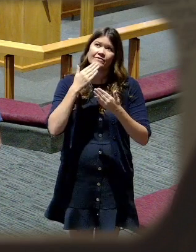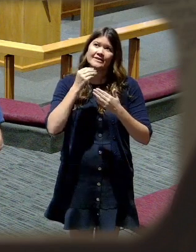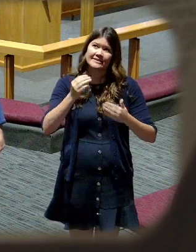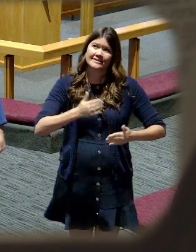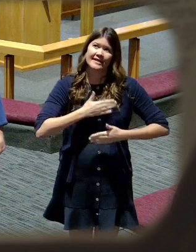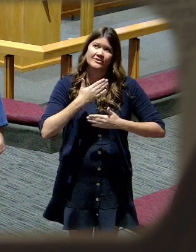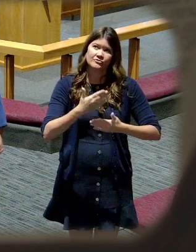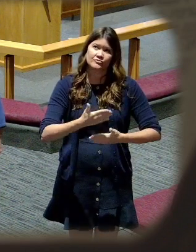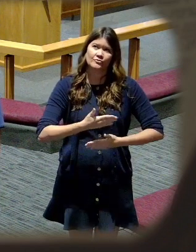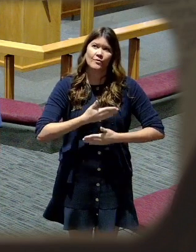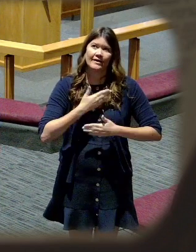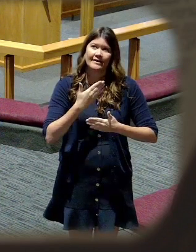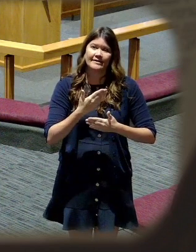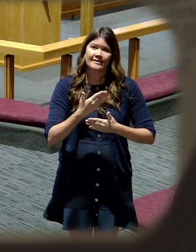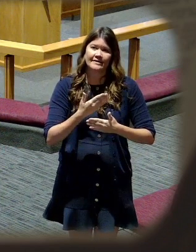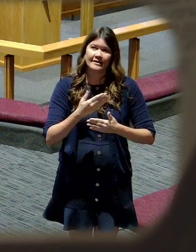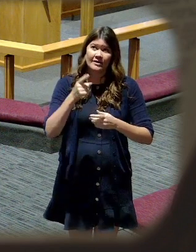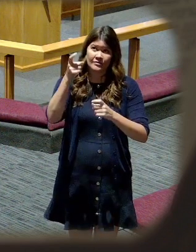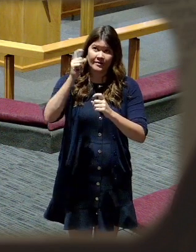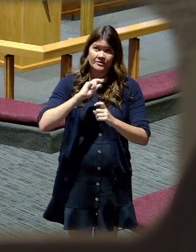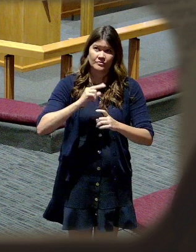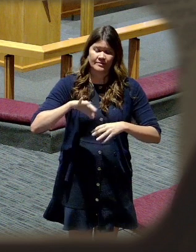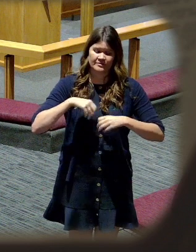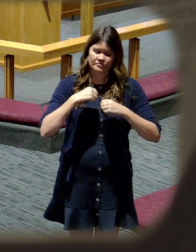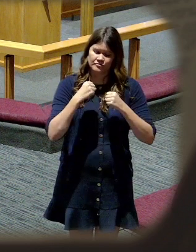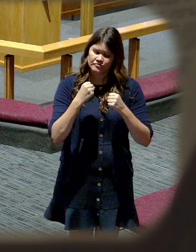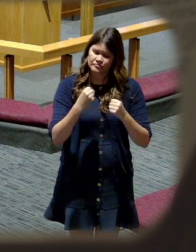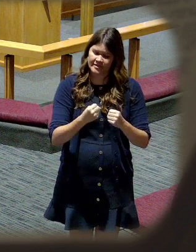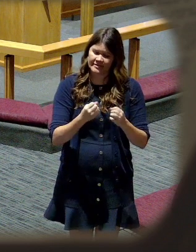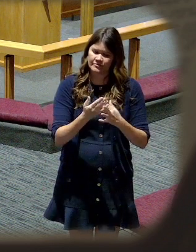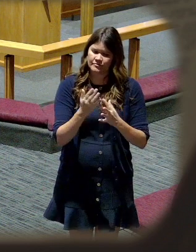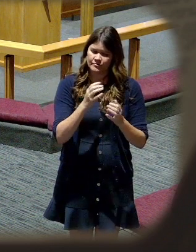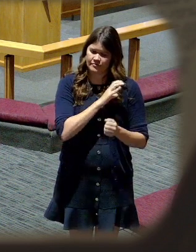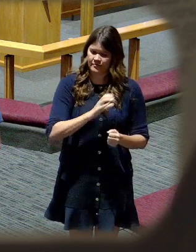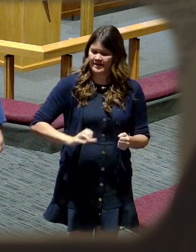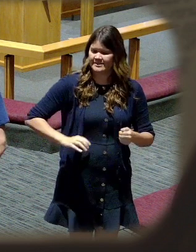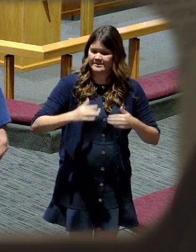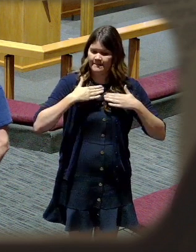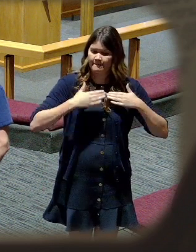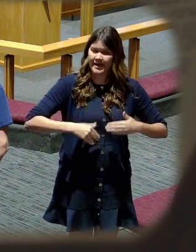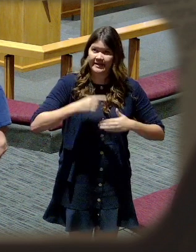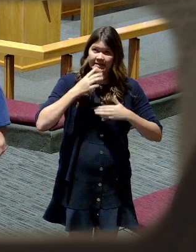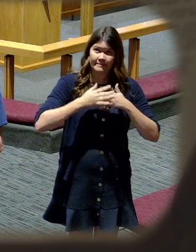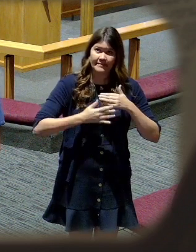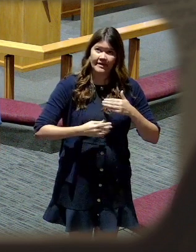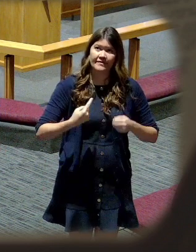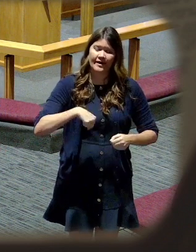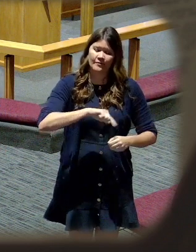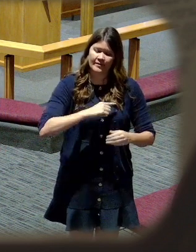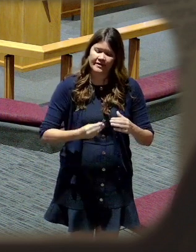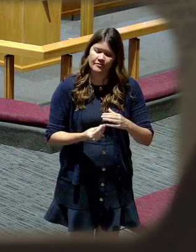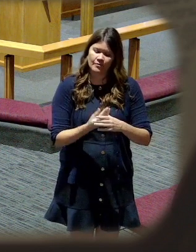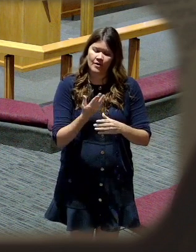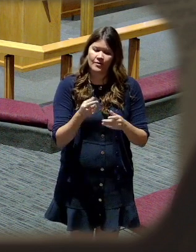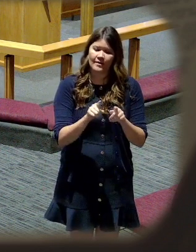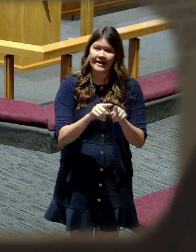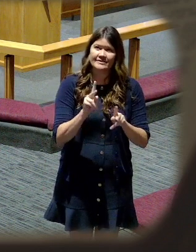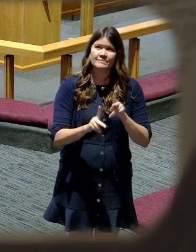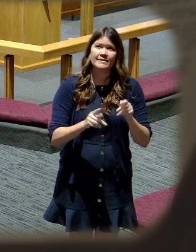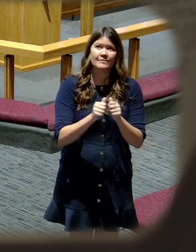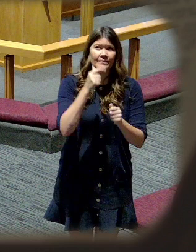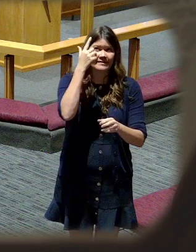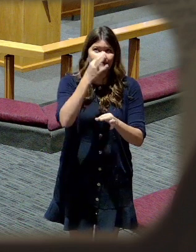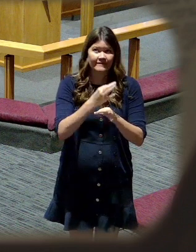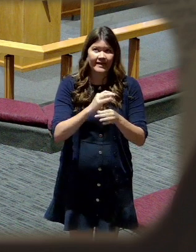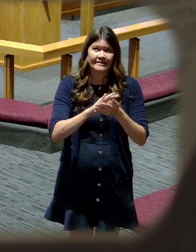joy. Strengthen us through Christ's body and blood, that we grow as people of faith and peace,